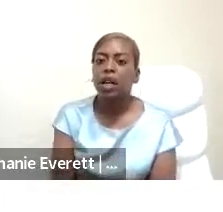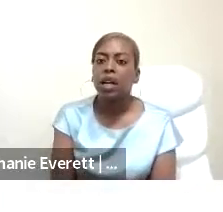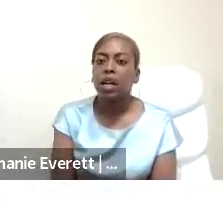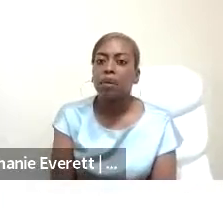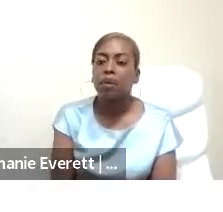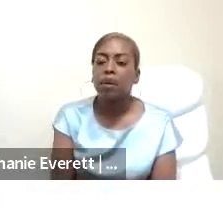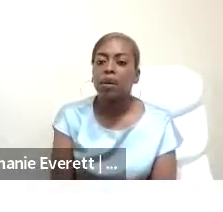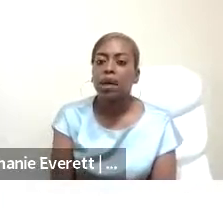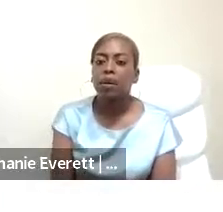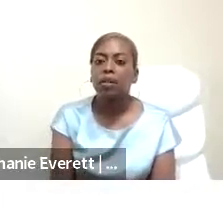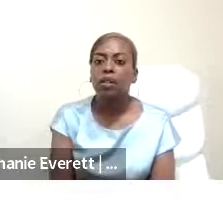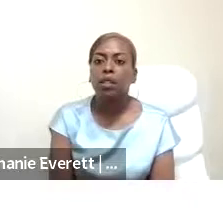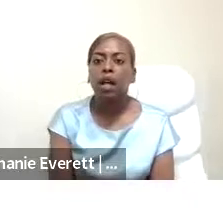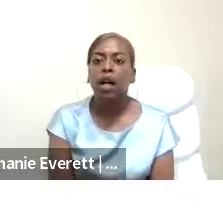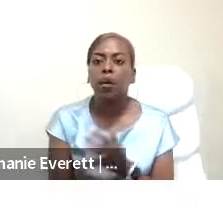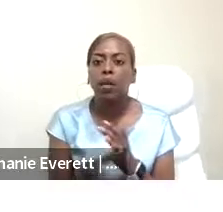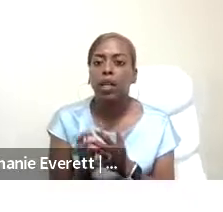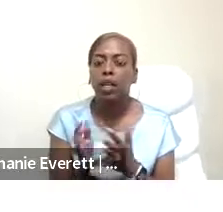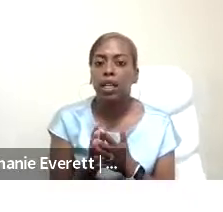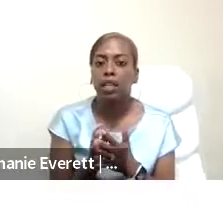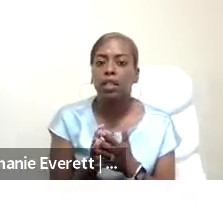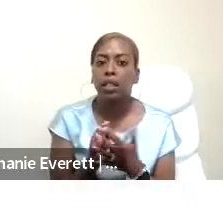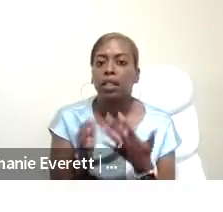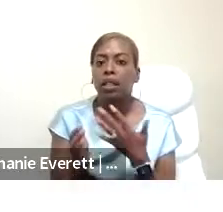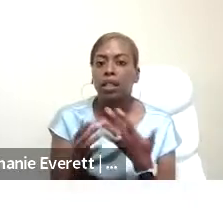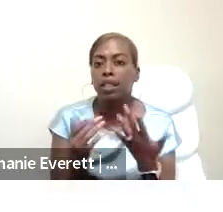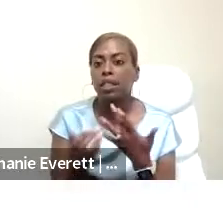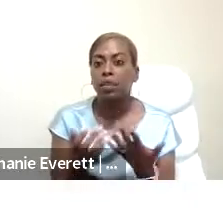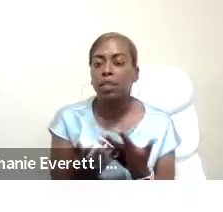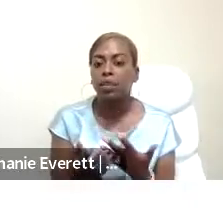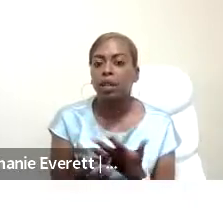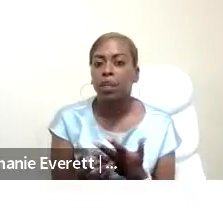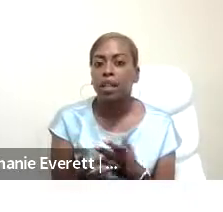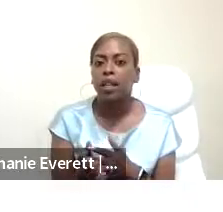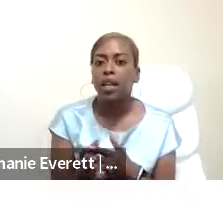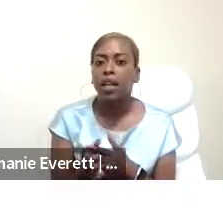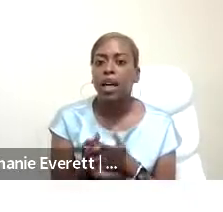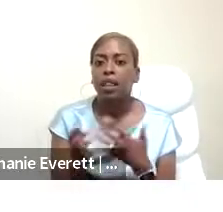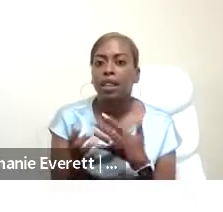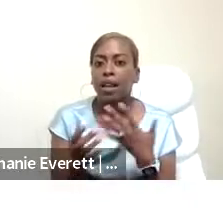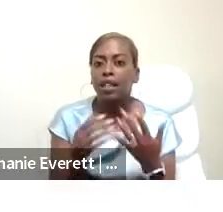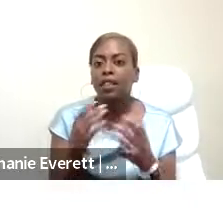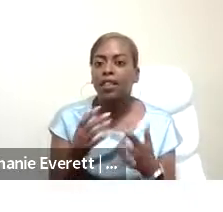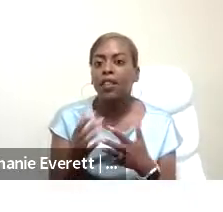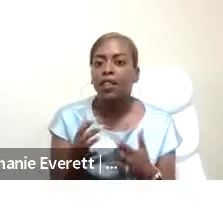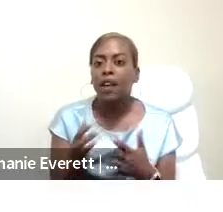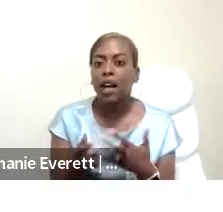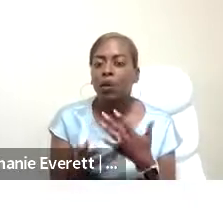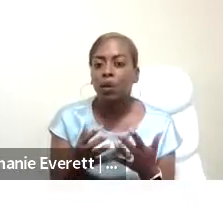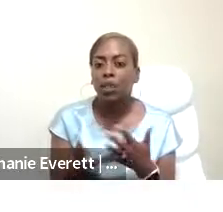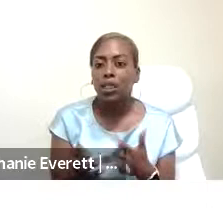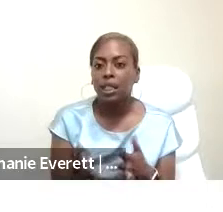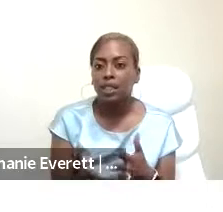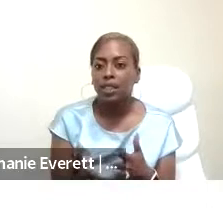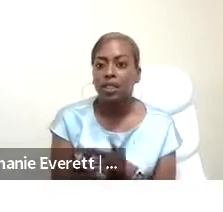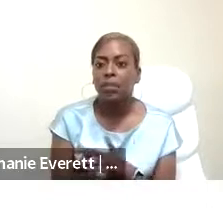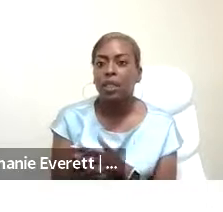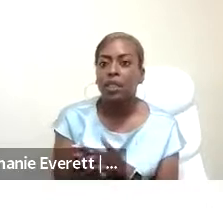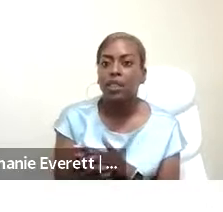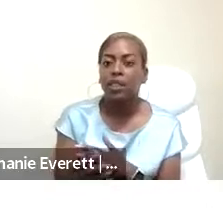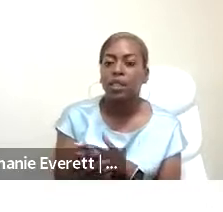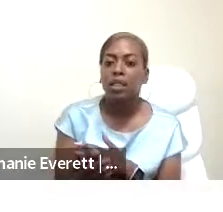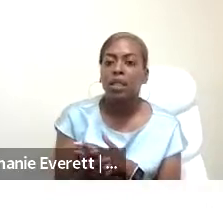meeting about how we engage. It needs to be a smaller meeting. I just have to figure out how we're going to engage